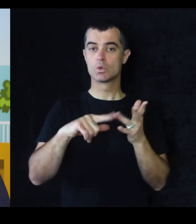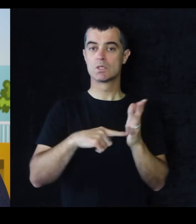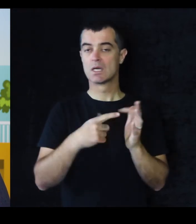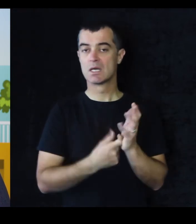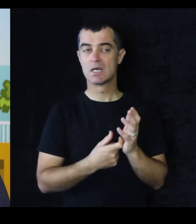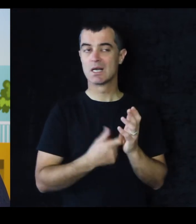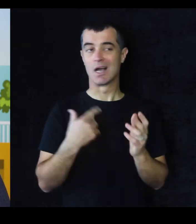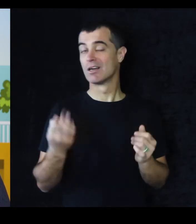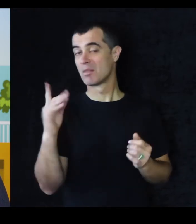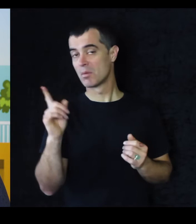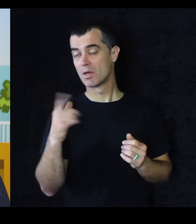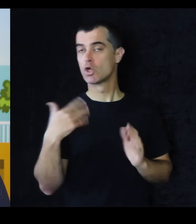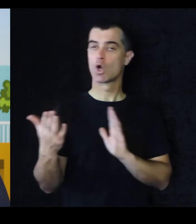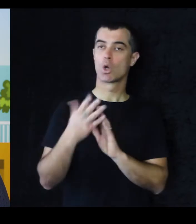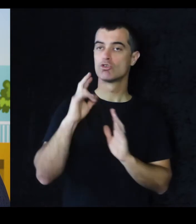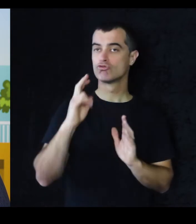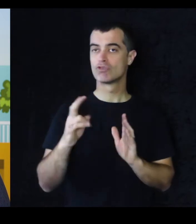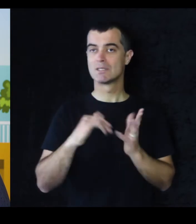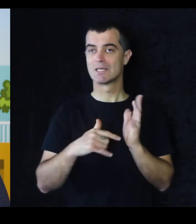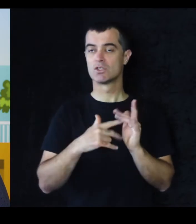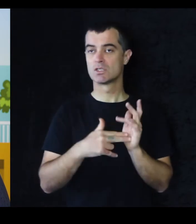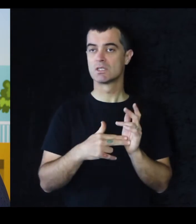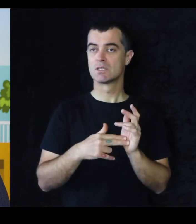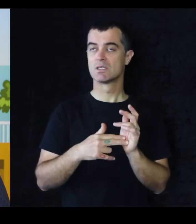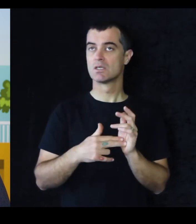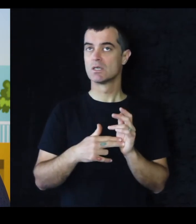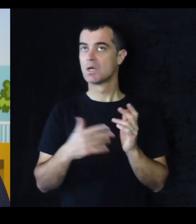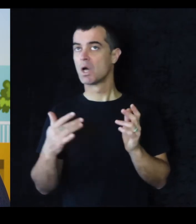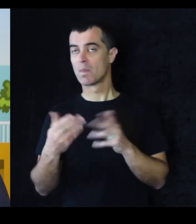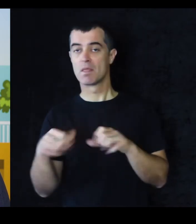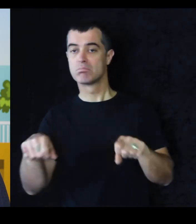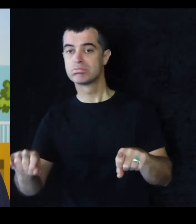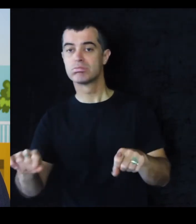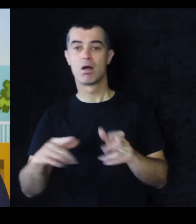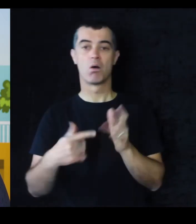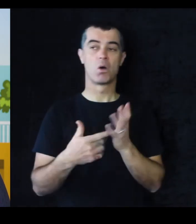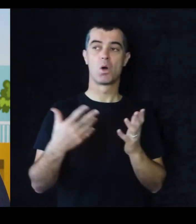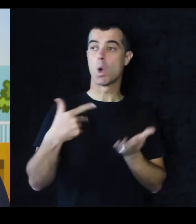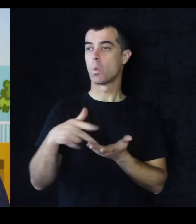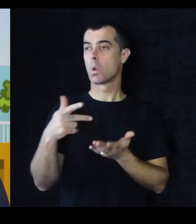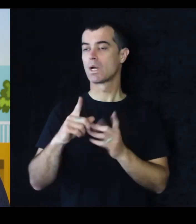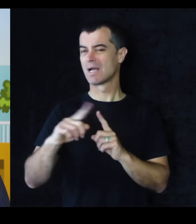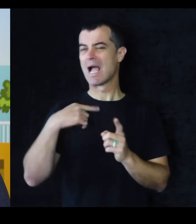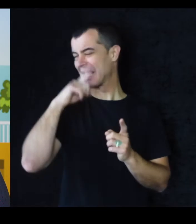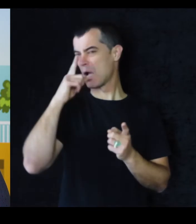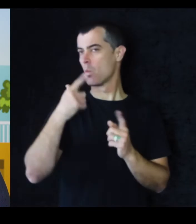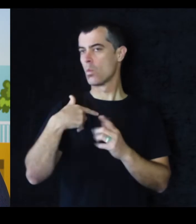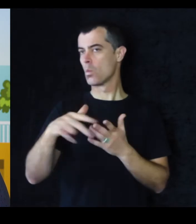are fairly close to a train station that I could get to with a mobility scooter, or things that are within walking distance for me, which is a very small